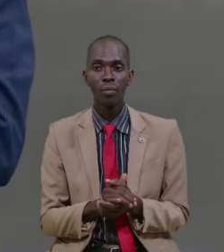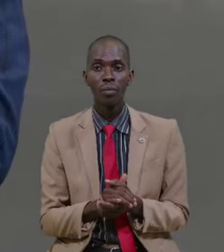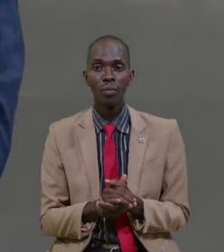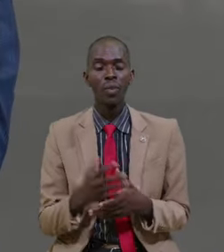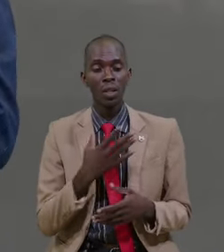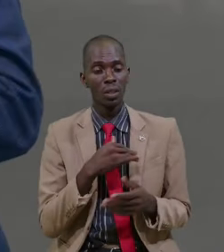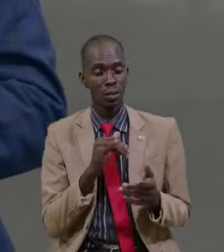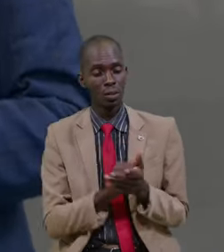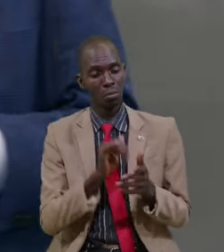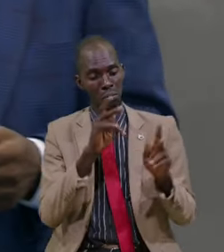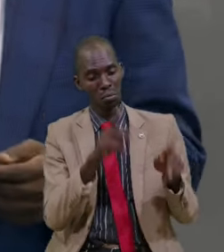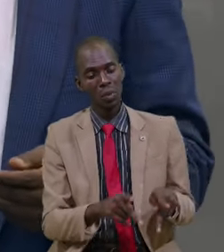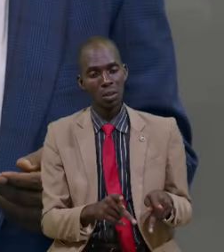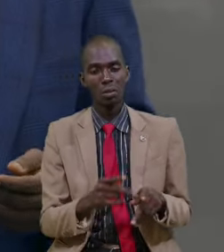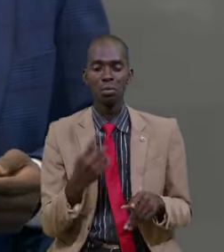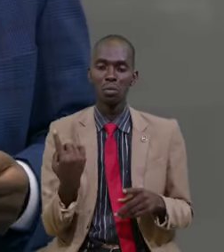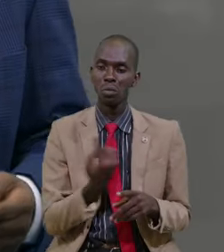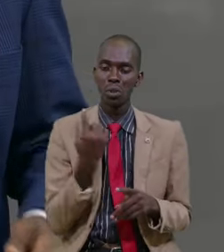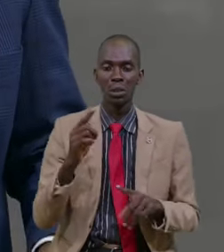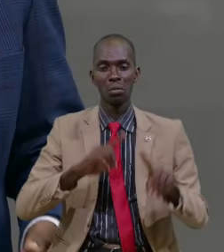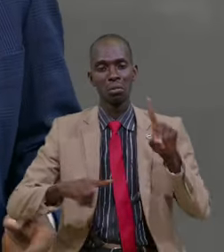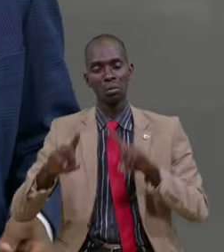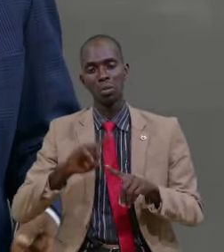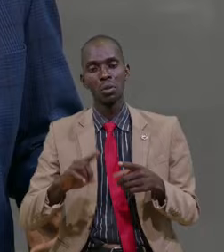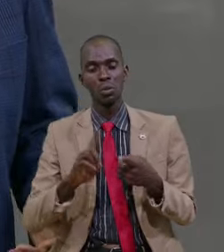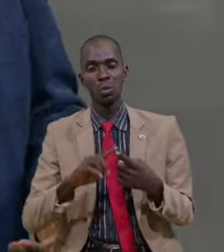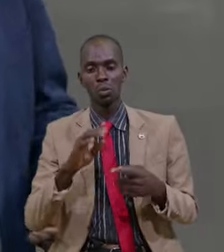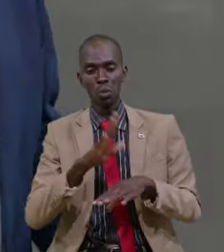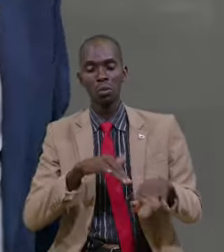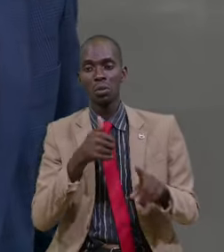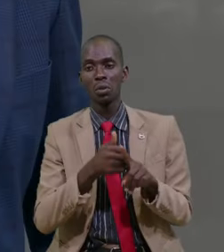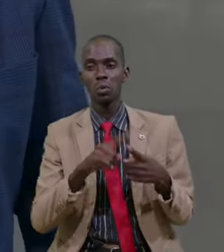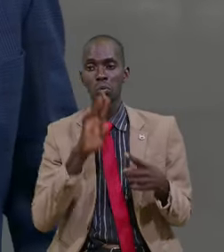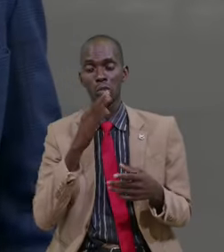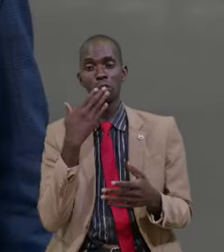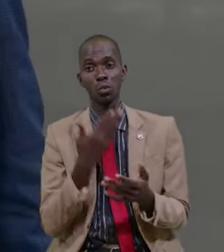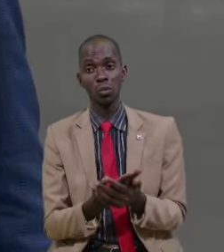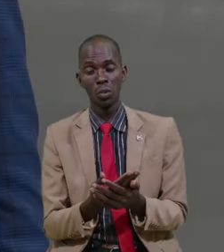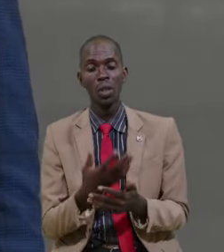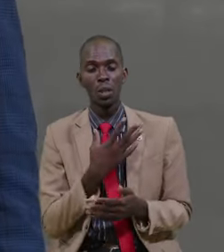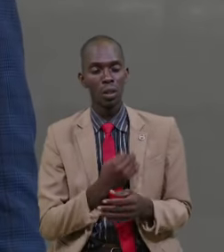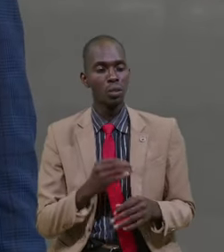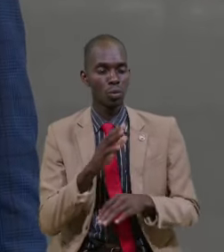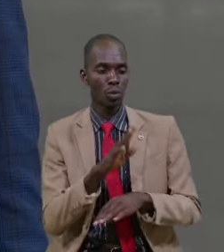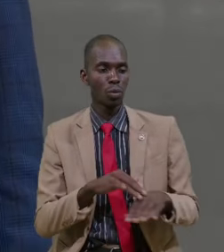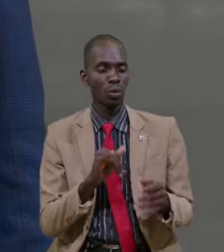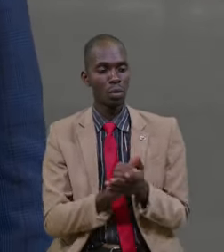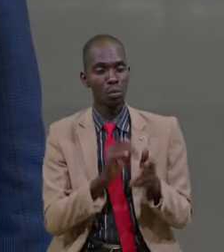be good. And you come to him, you line up. He gives that